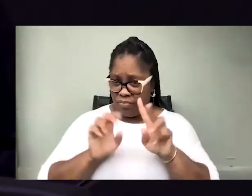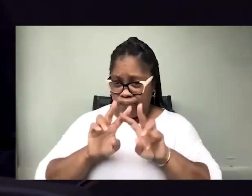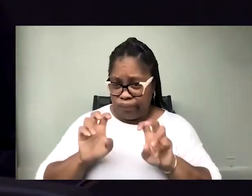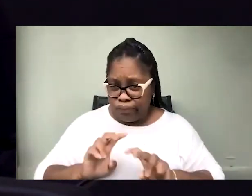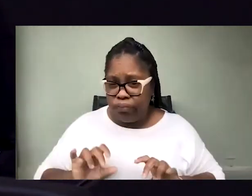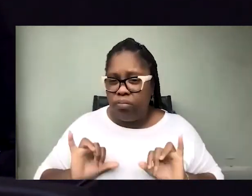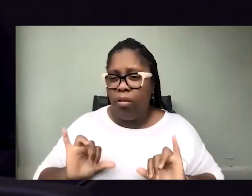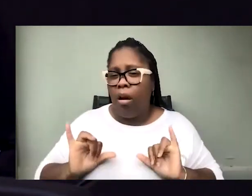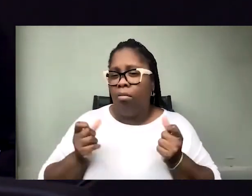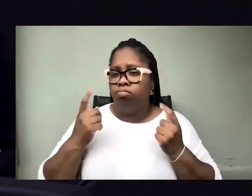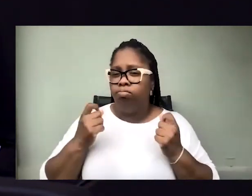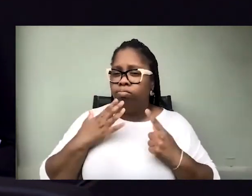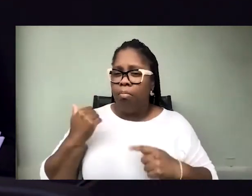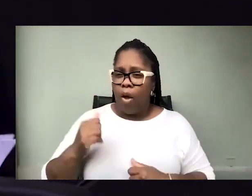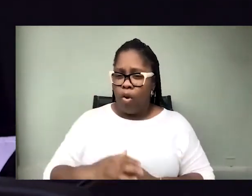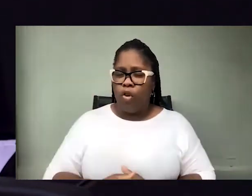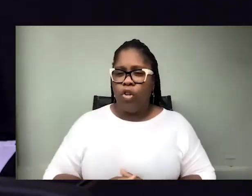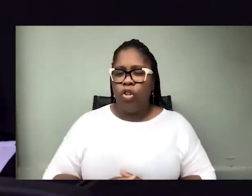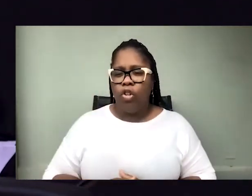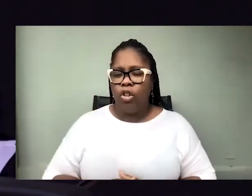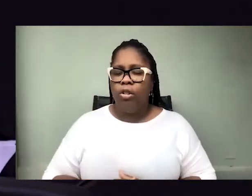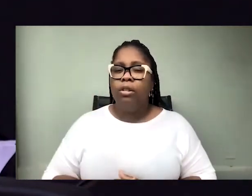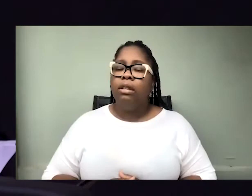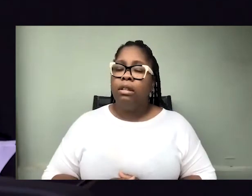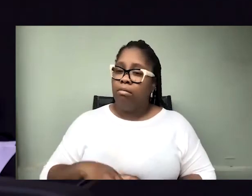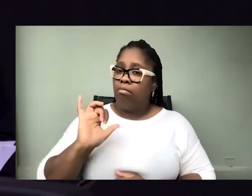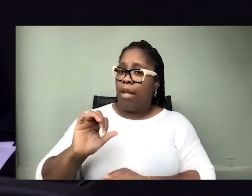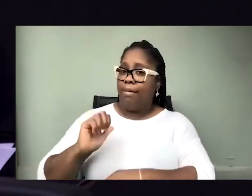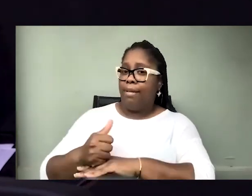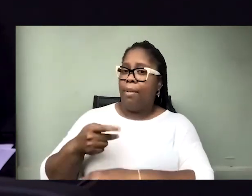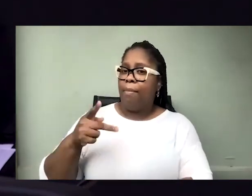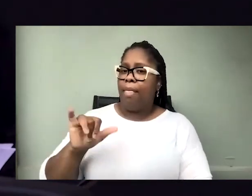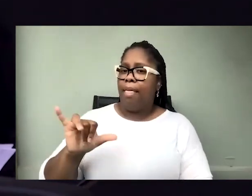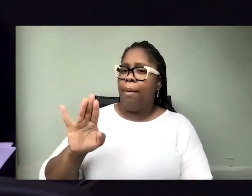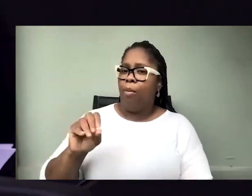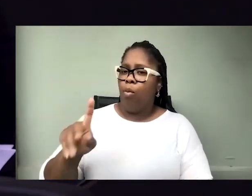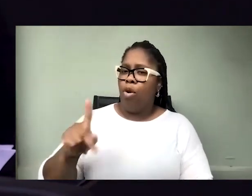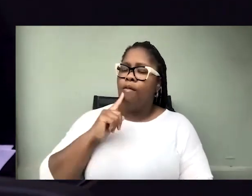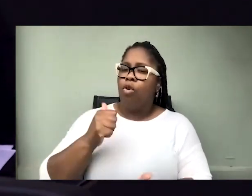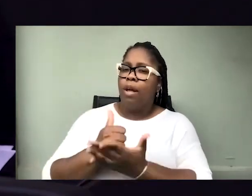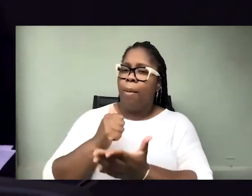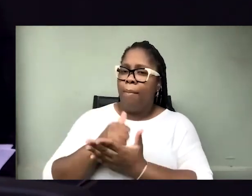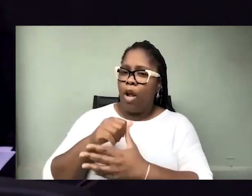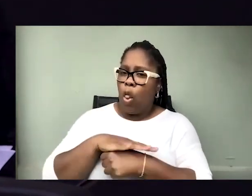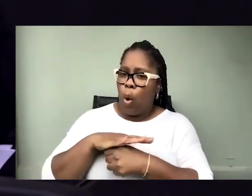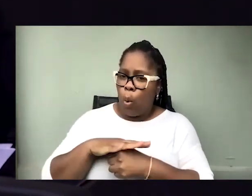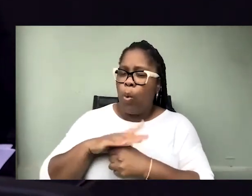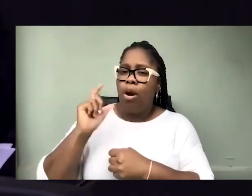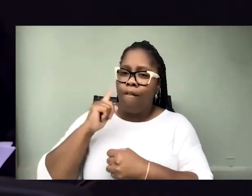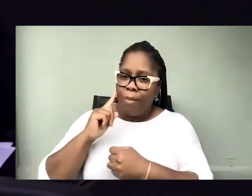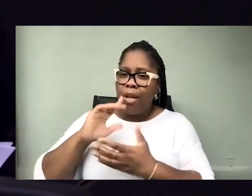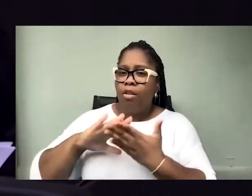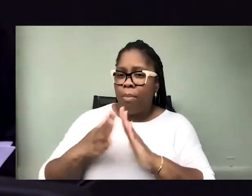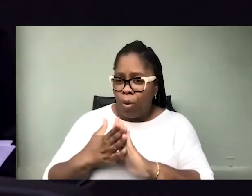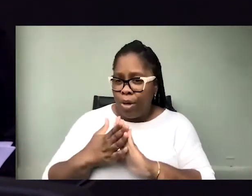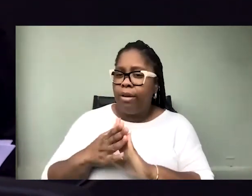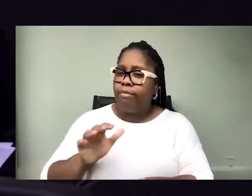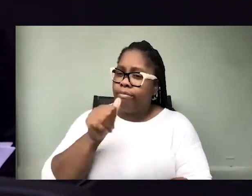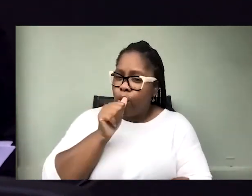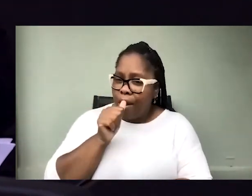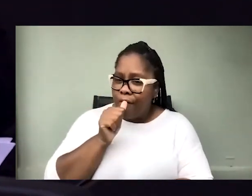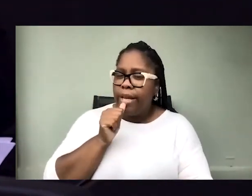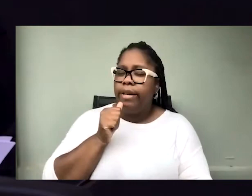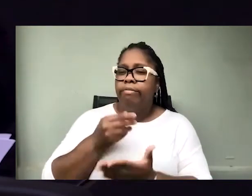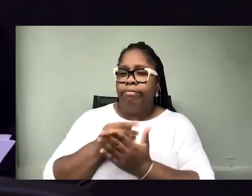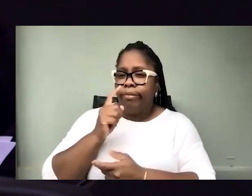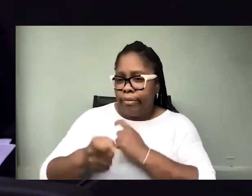pieces. It is designed to assist local government, community, private, and philanthropic organizations